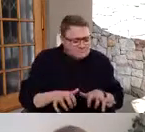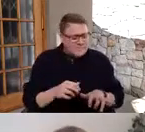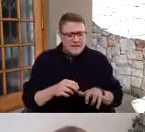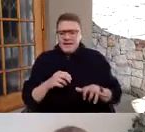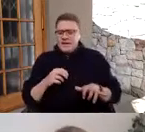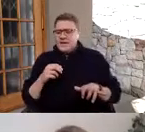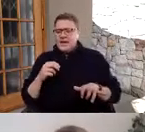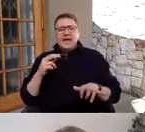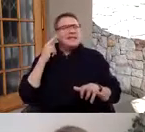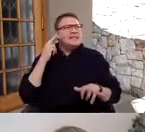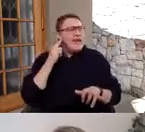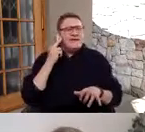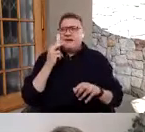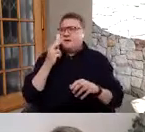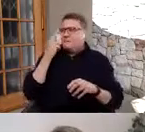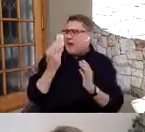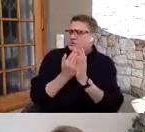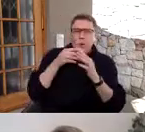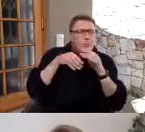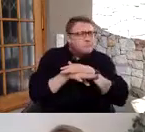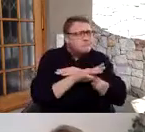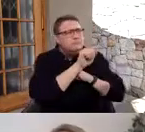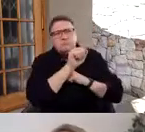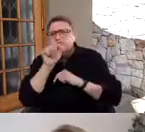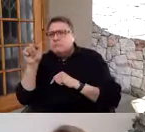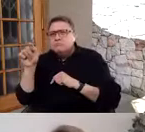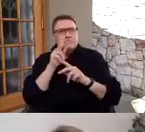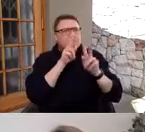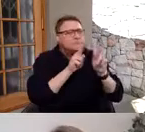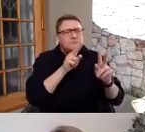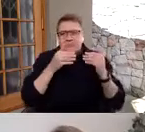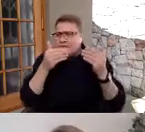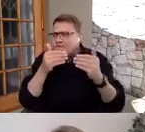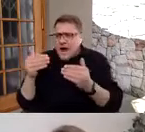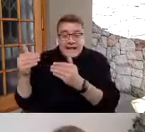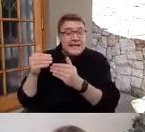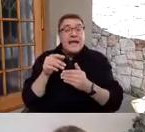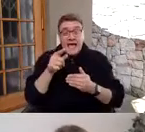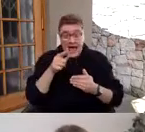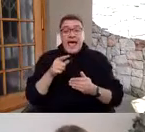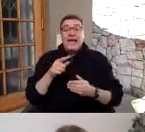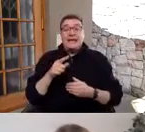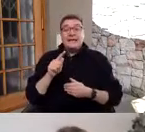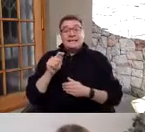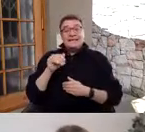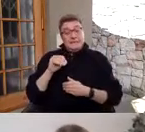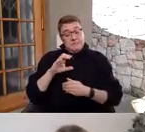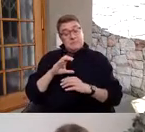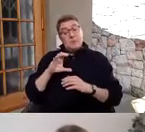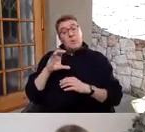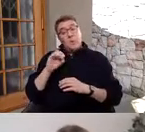he's promoting it, he's on the forefront of it, and he really does value it. And that is why we promote Apple